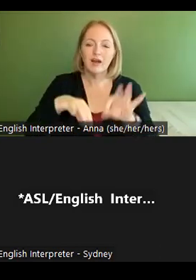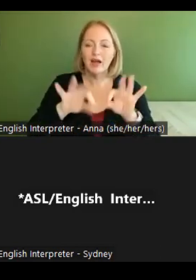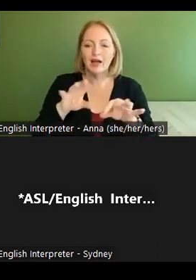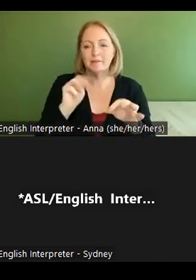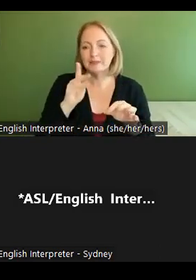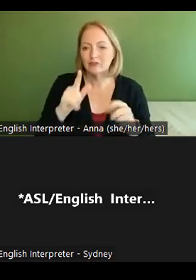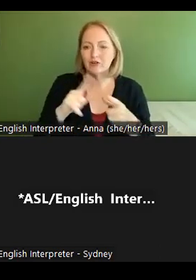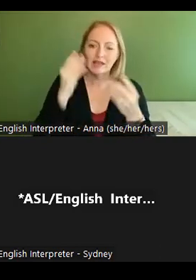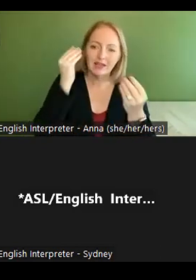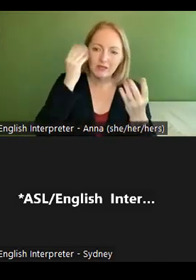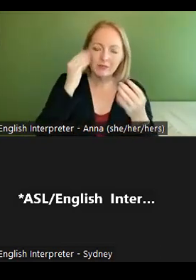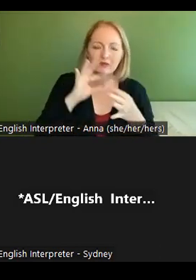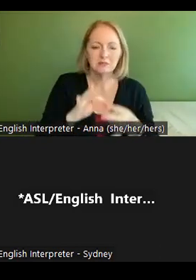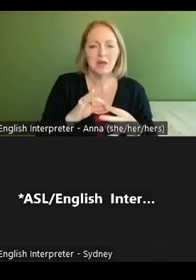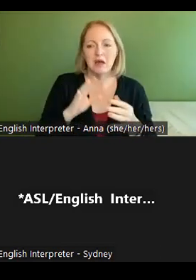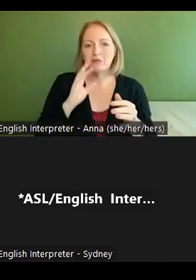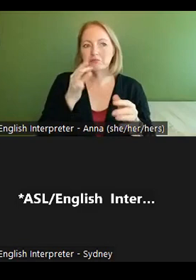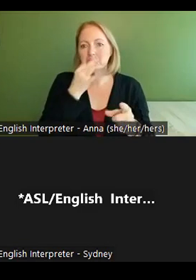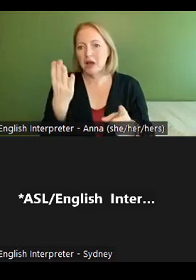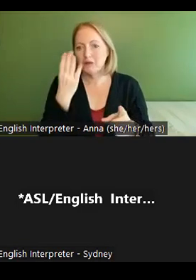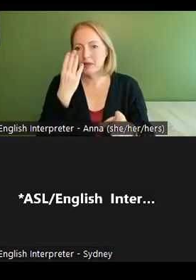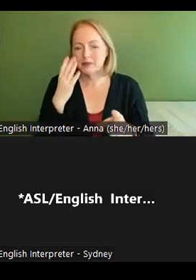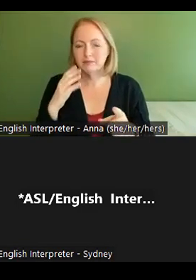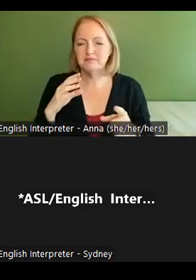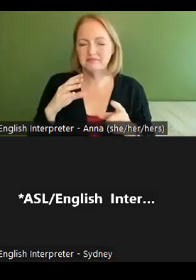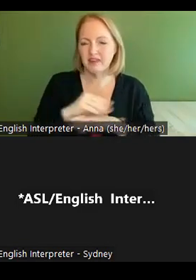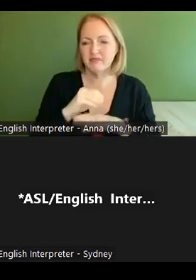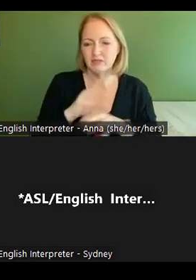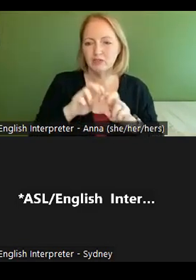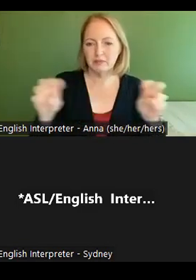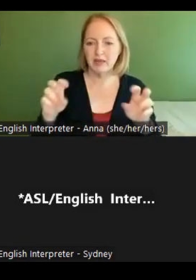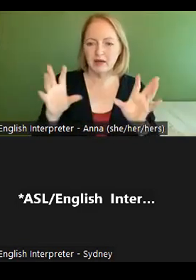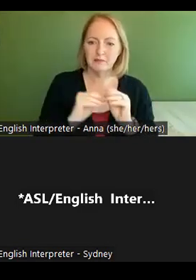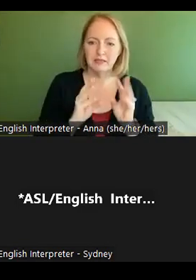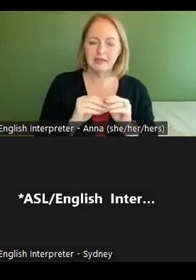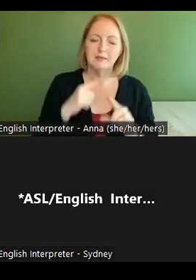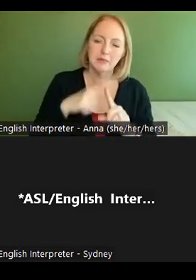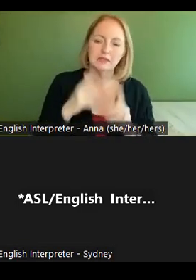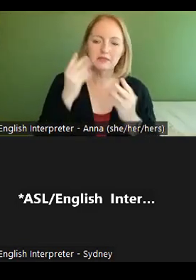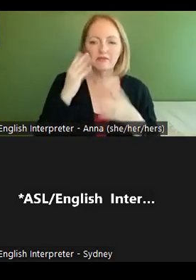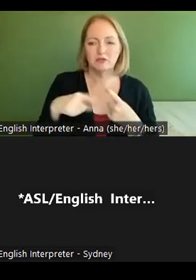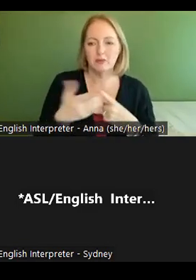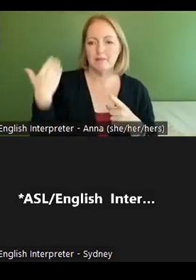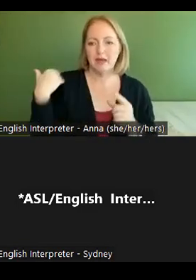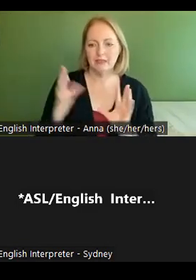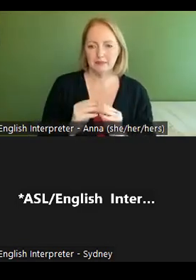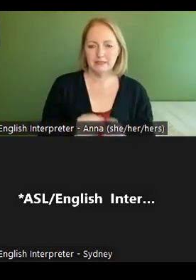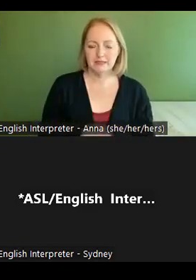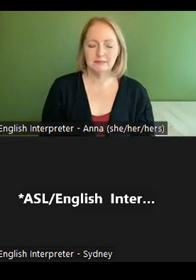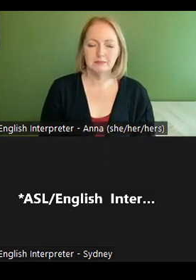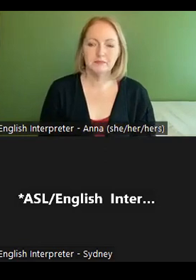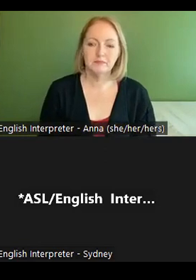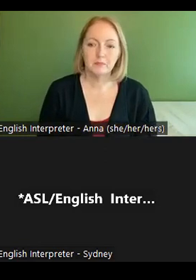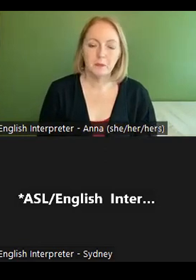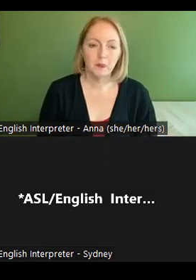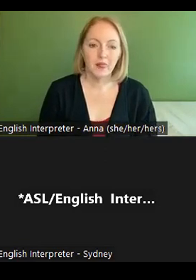and information about upcoming Rate and Quality Advisory Panel meetings, as well as information about past meetings.